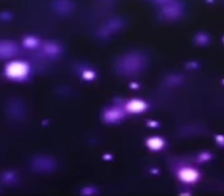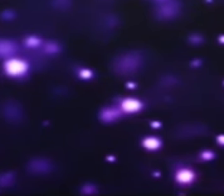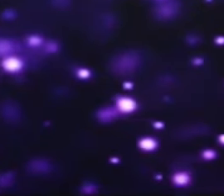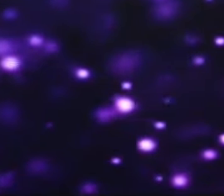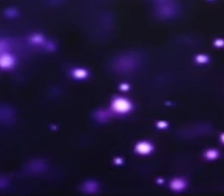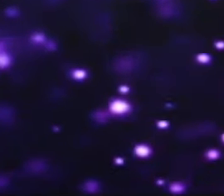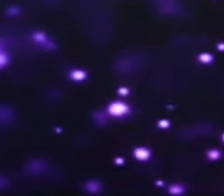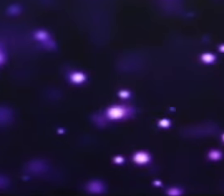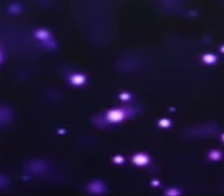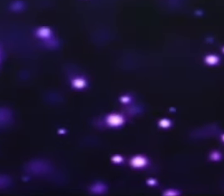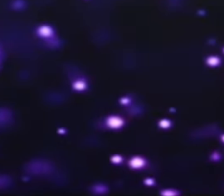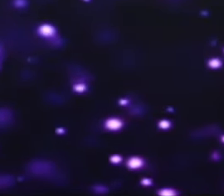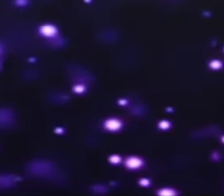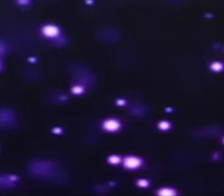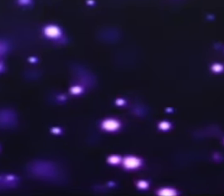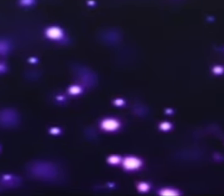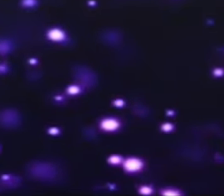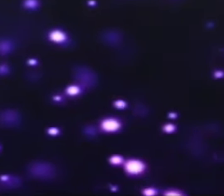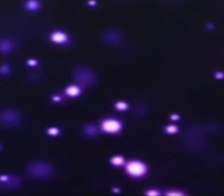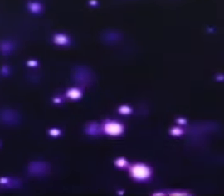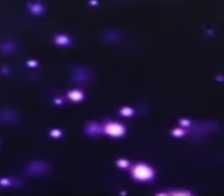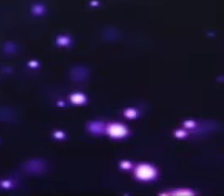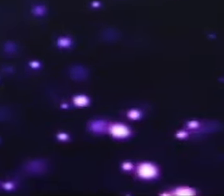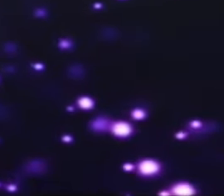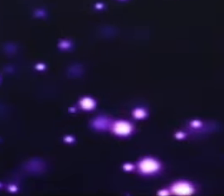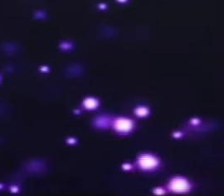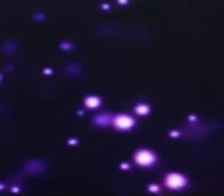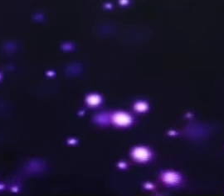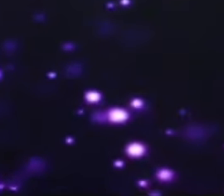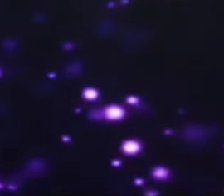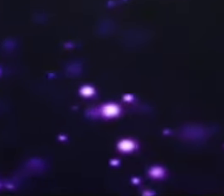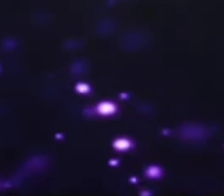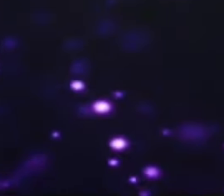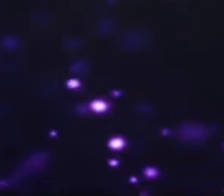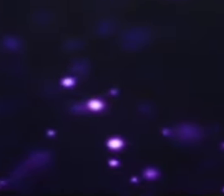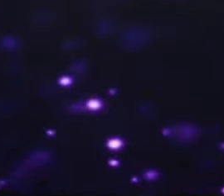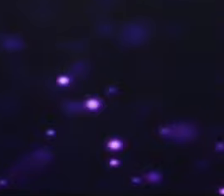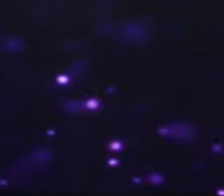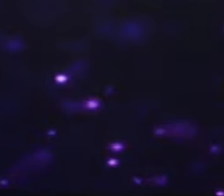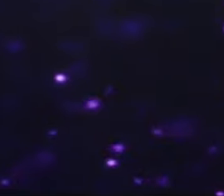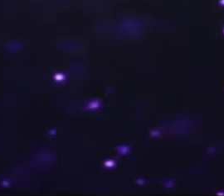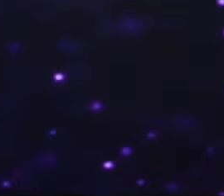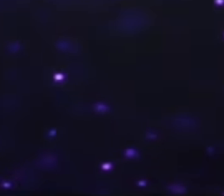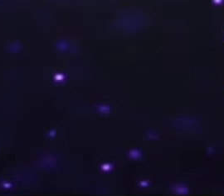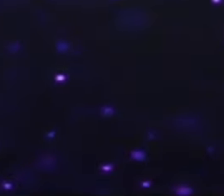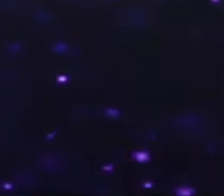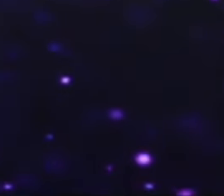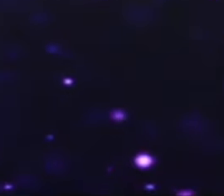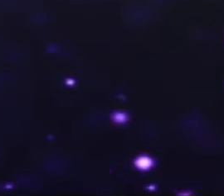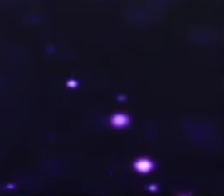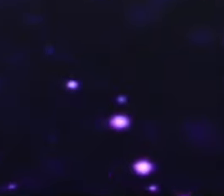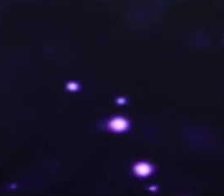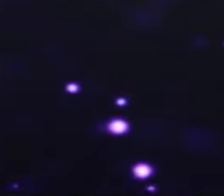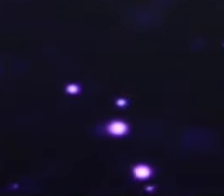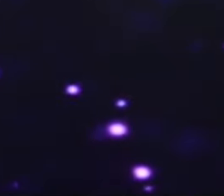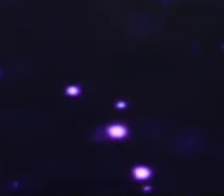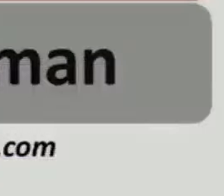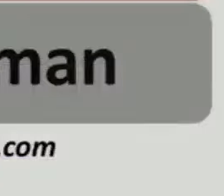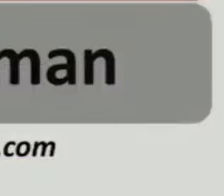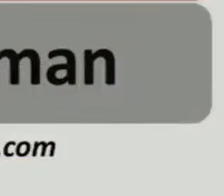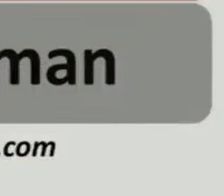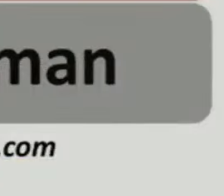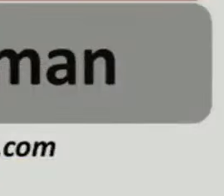Tuesday, the 16th, to Thursday, the 18th, we are gathering to pray. The webinar ID